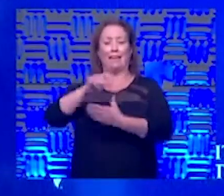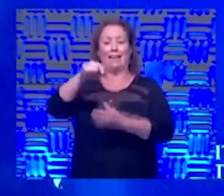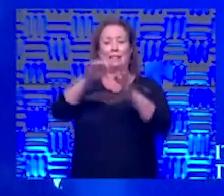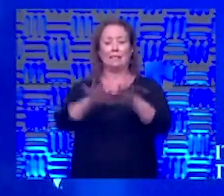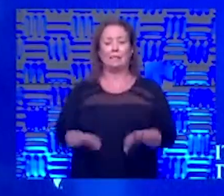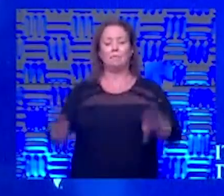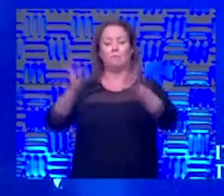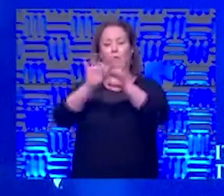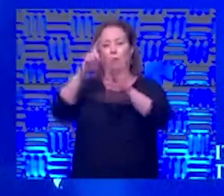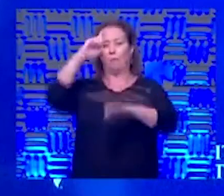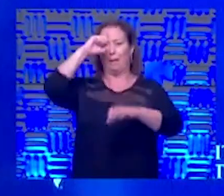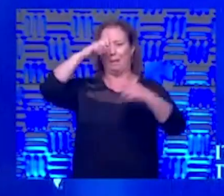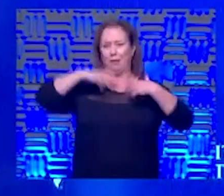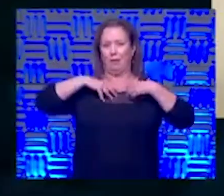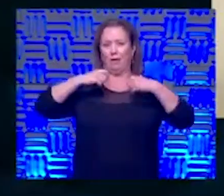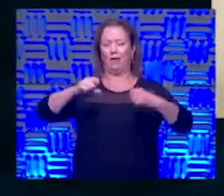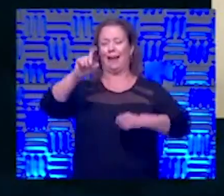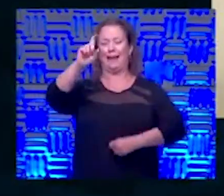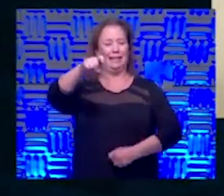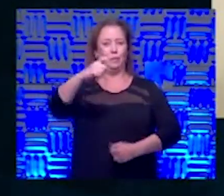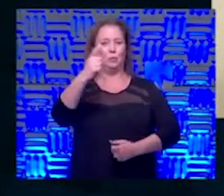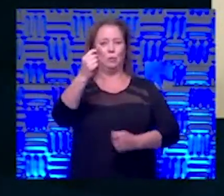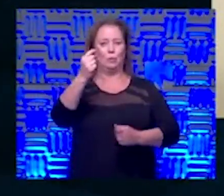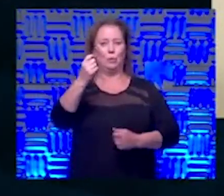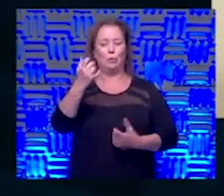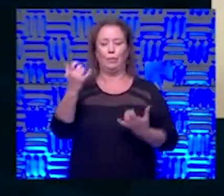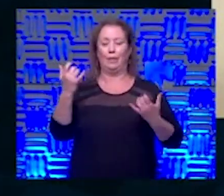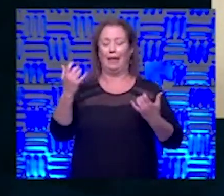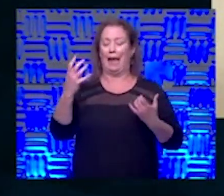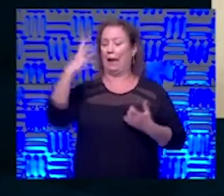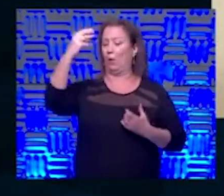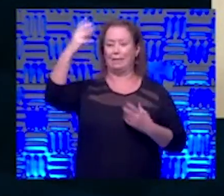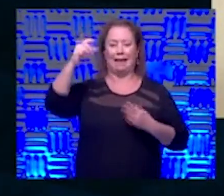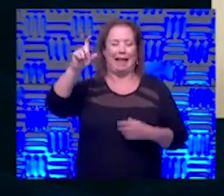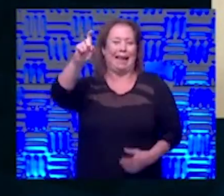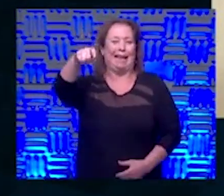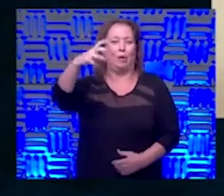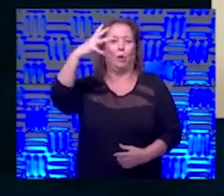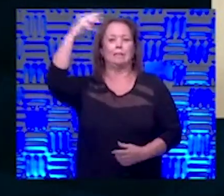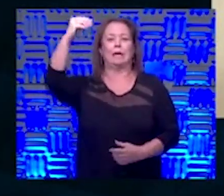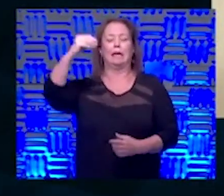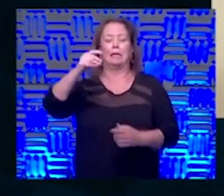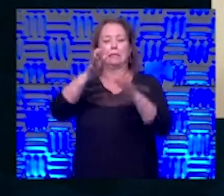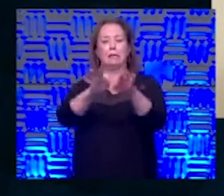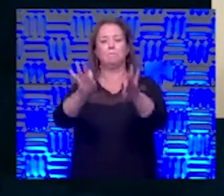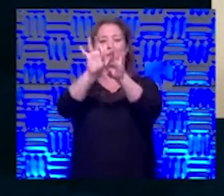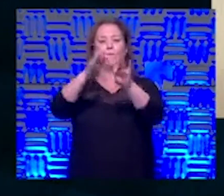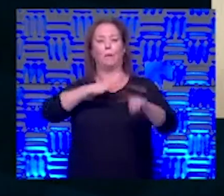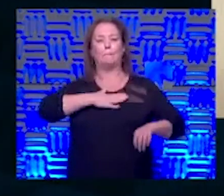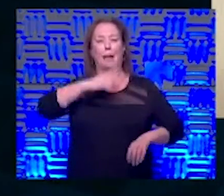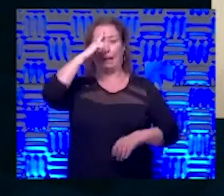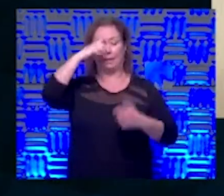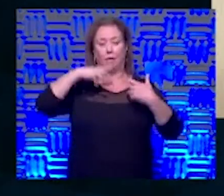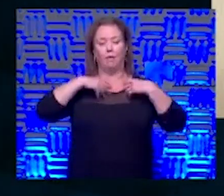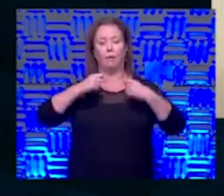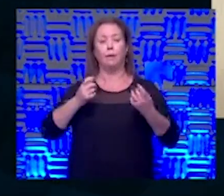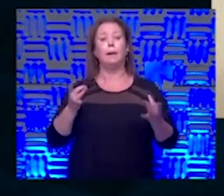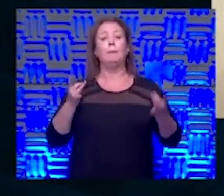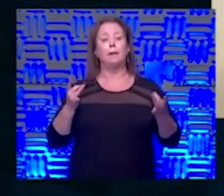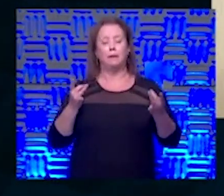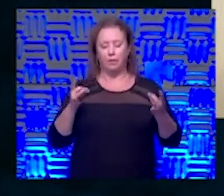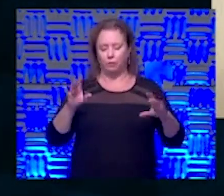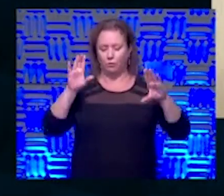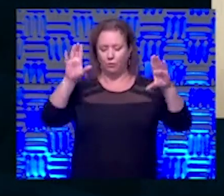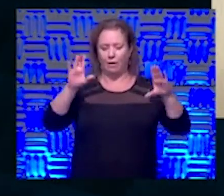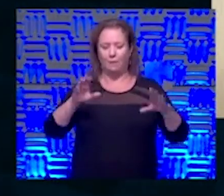for my own mental health. I need to go to the river. I need to just be outside and be outdoors. And it does make a difference. Meditation is certainly great,